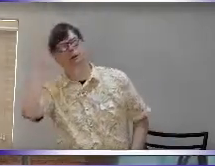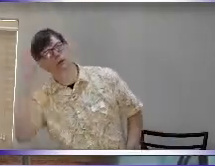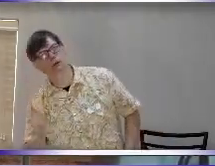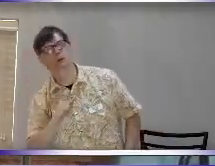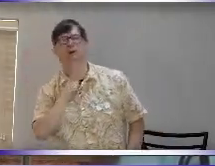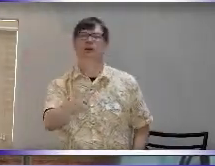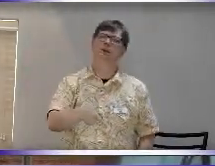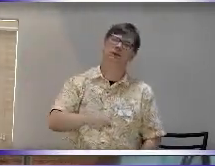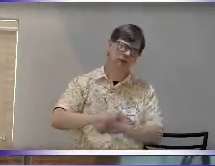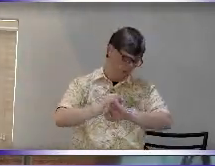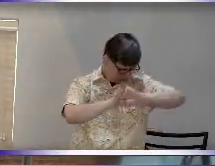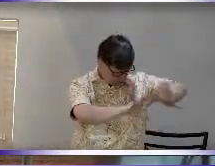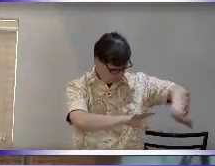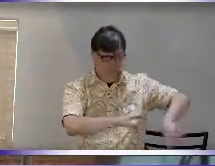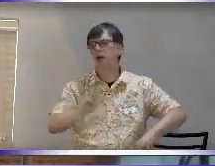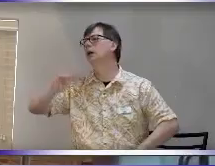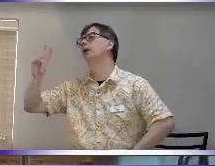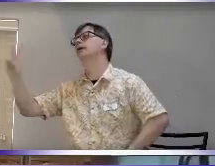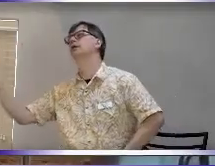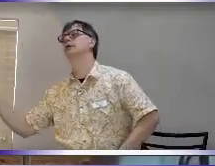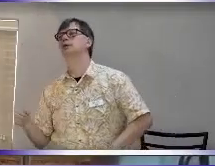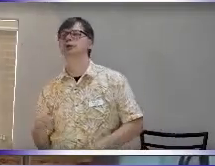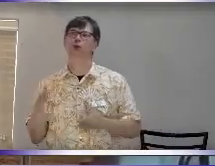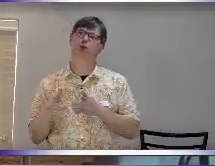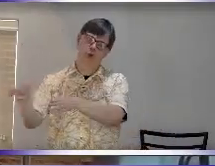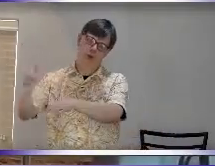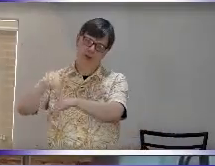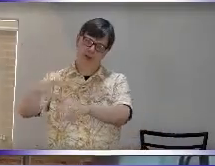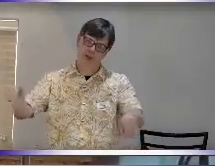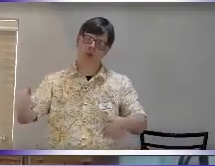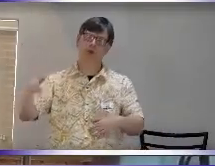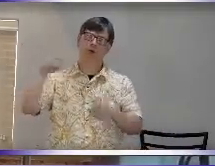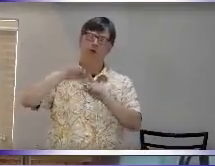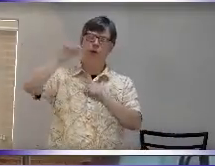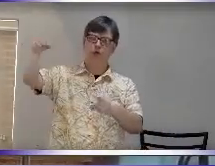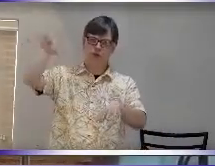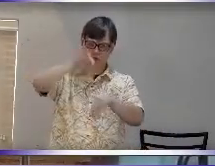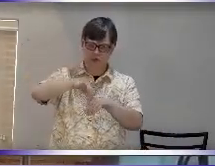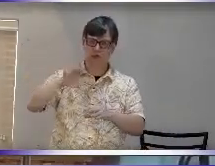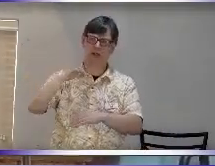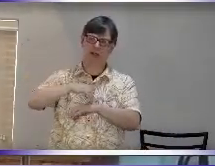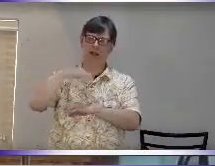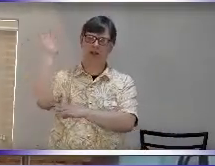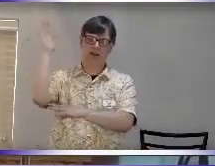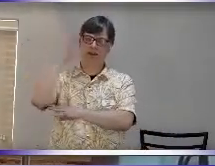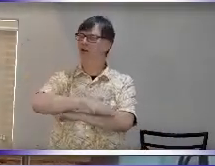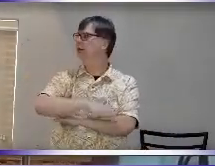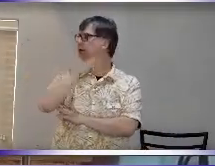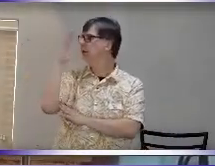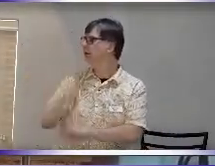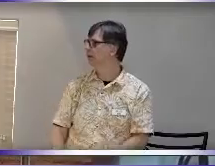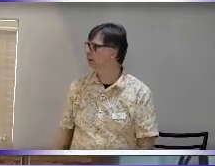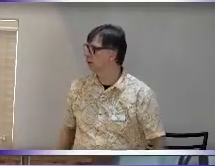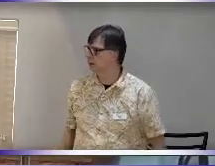that despite any otherness that is going on, you know, where you choose to sit on a Sunday, I'll give you guys a homework a little